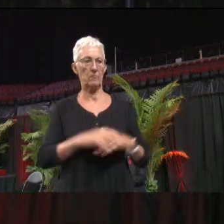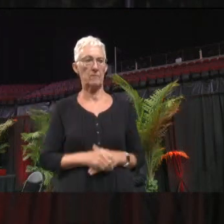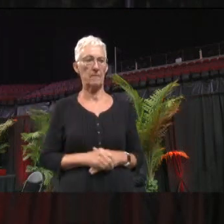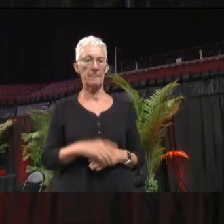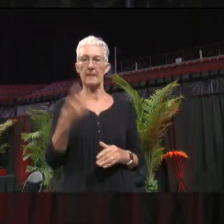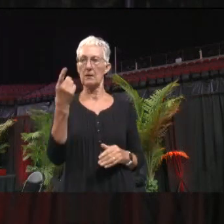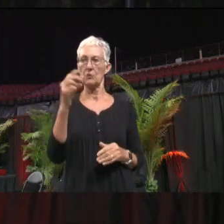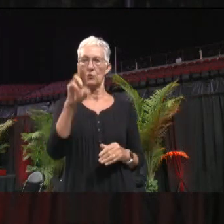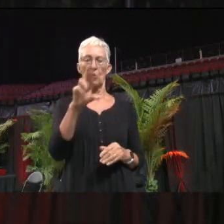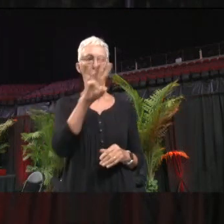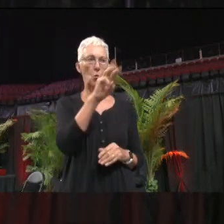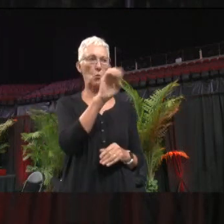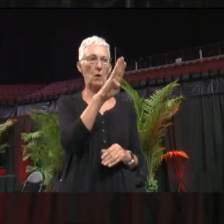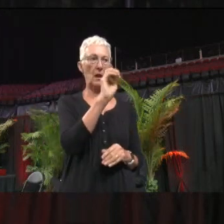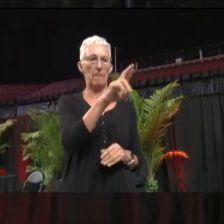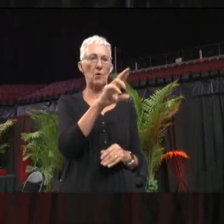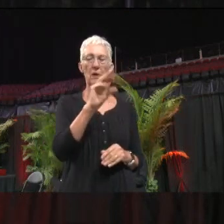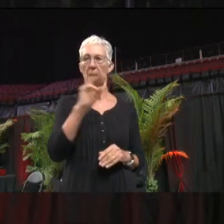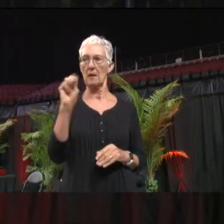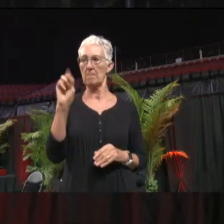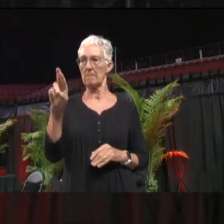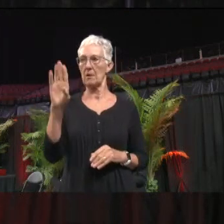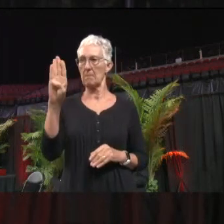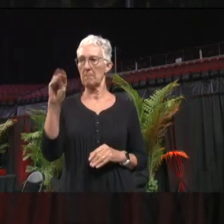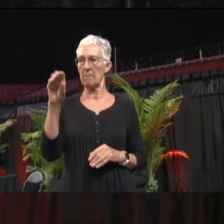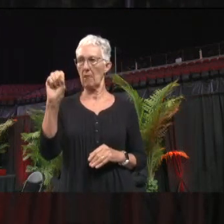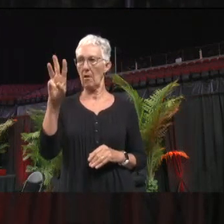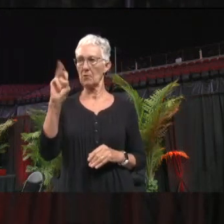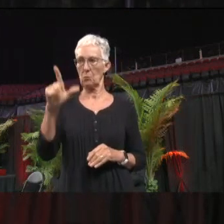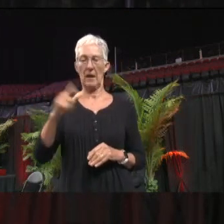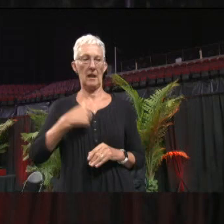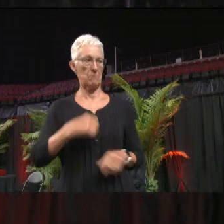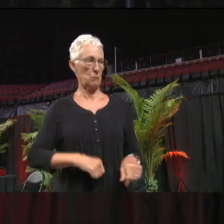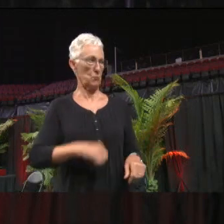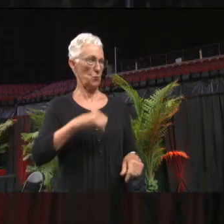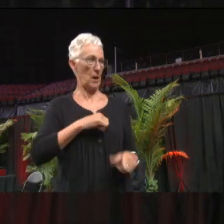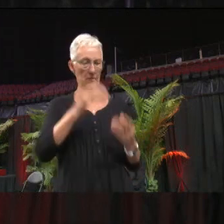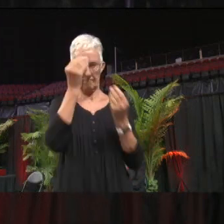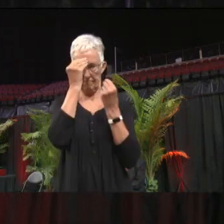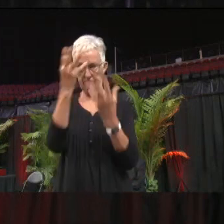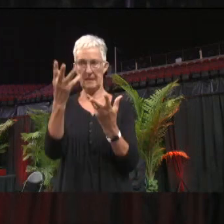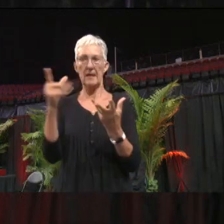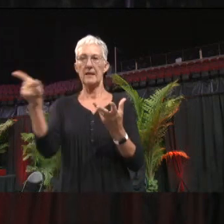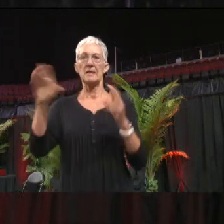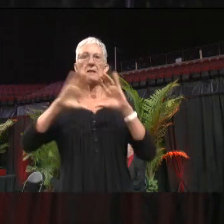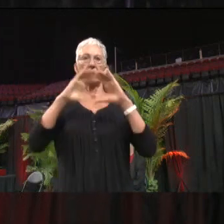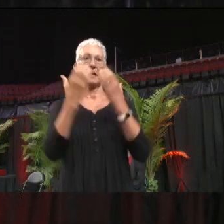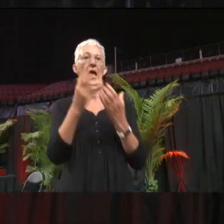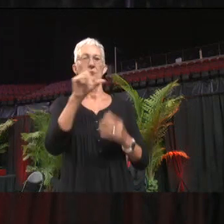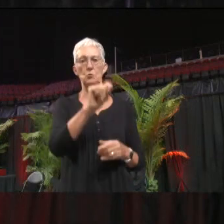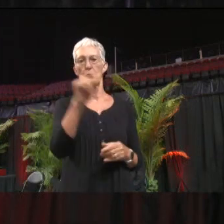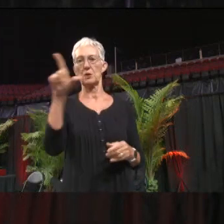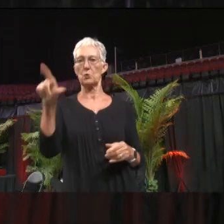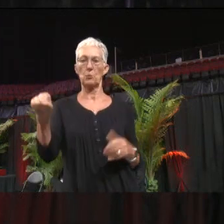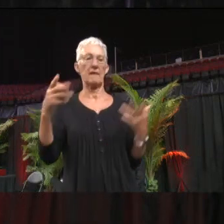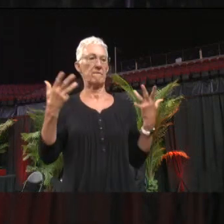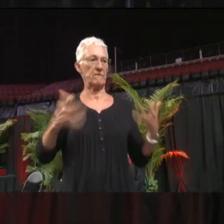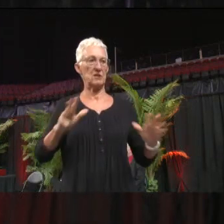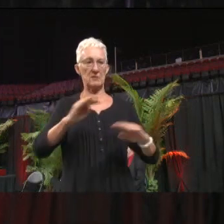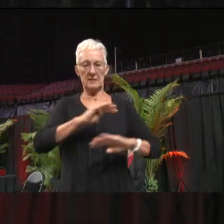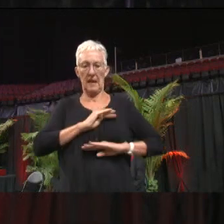Dr. Weber and Mr. Boswell, I am pleased to inform you that these members of the class of 2020 have met the necessary